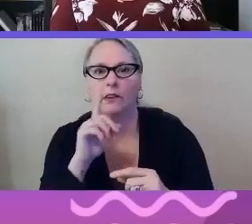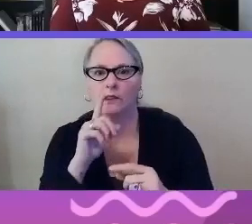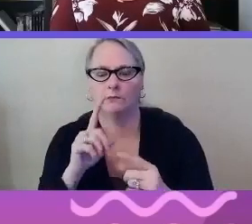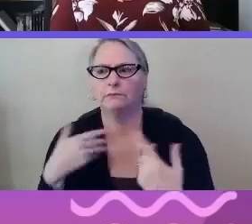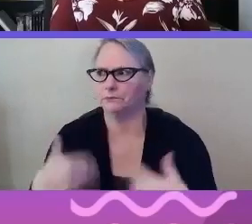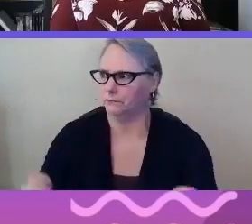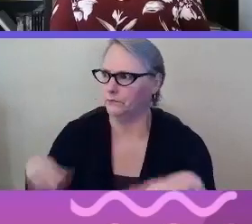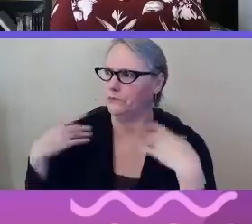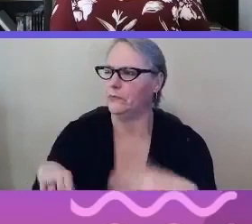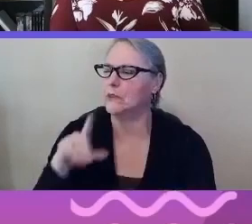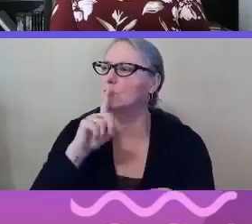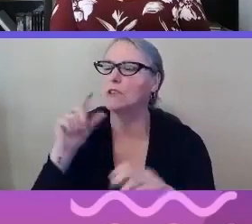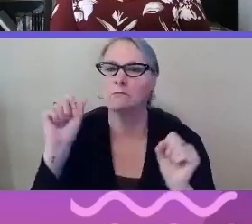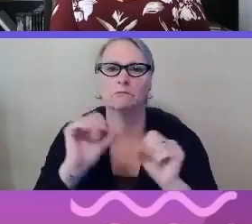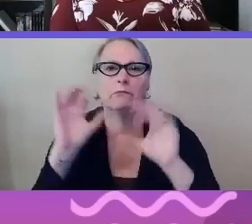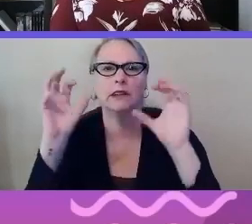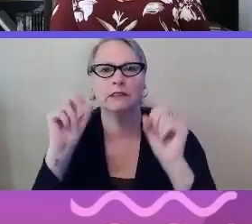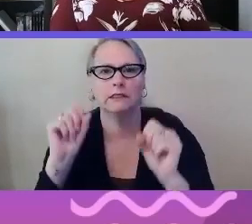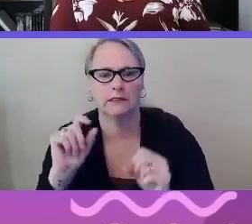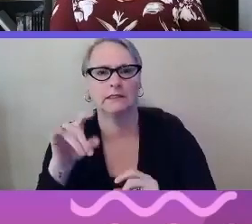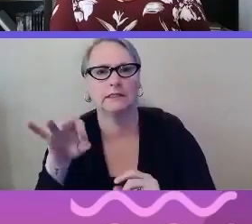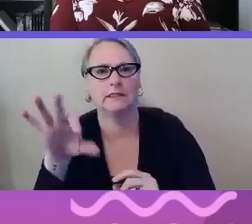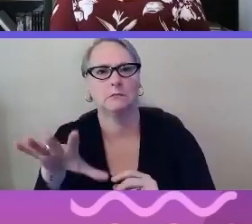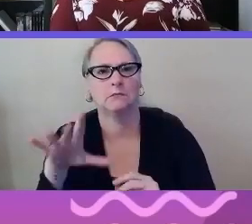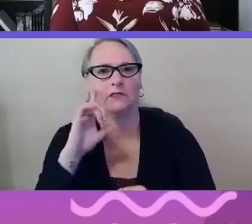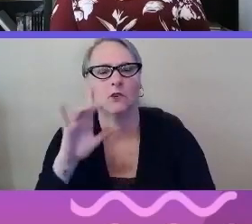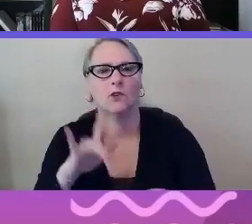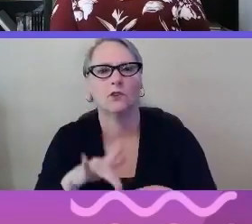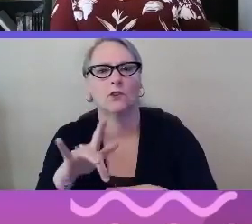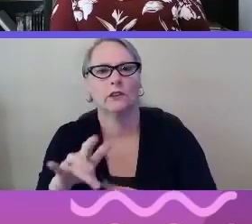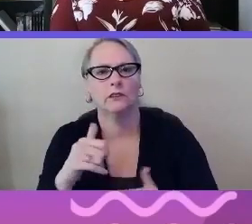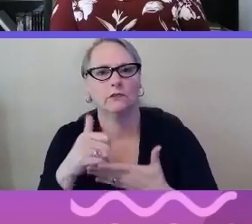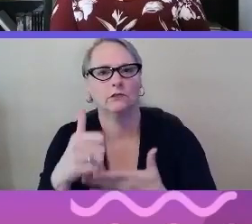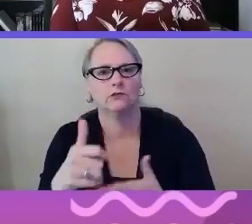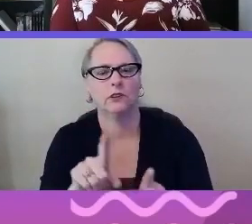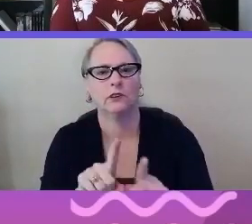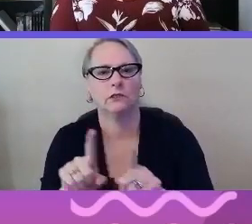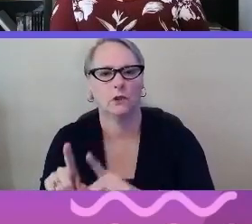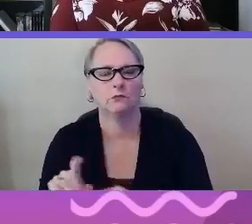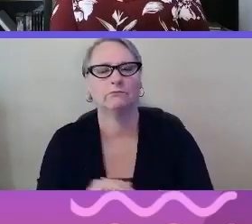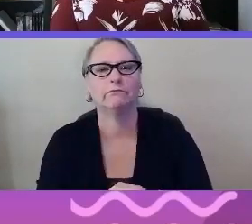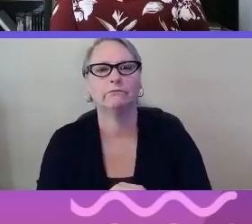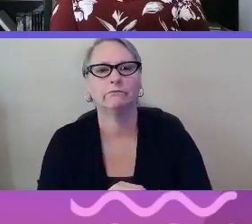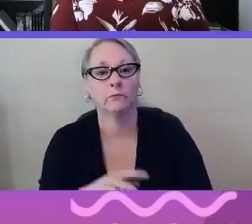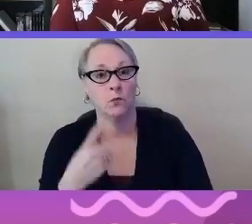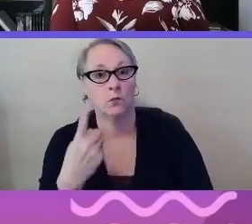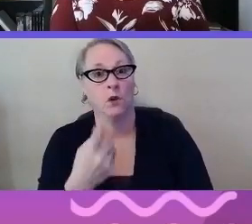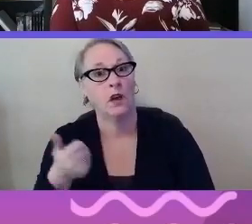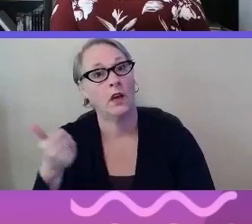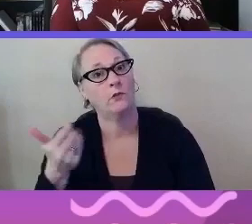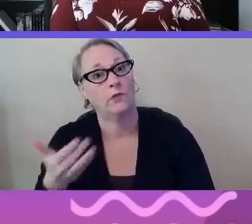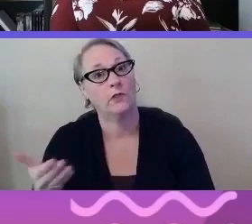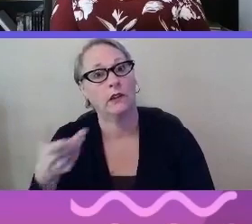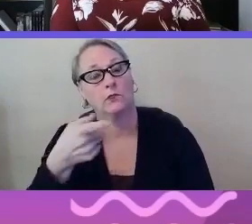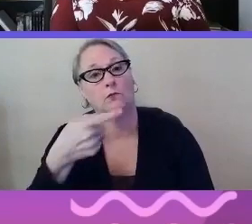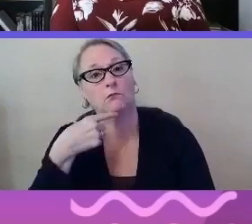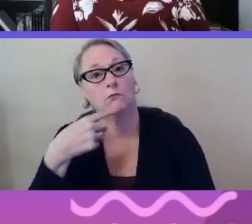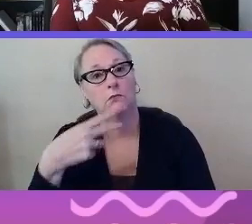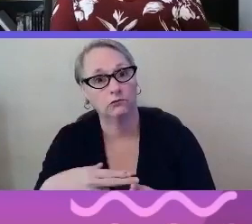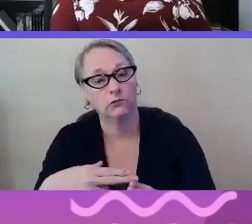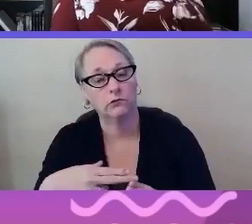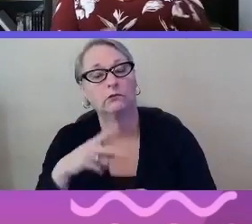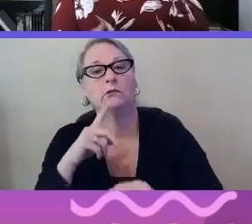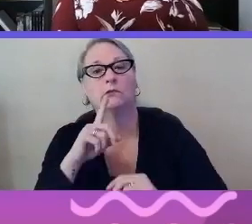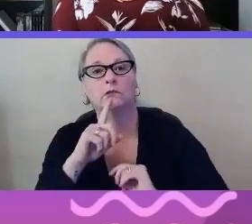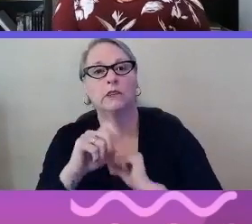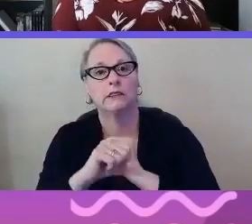tips for early intervention as well. So one of the other things you mentioned was this extensions that you could